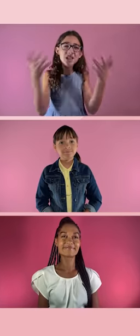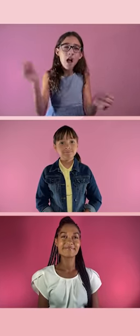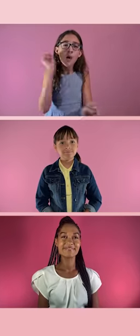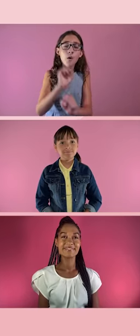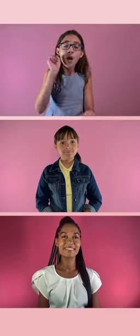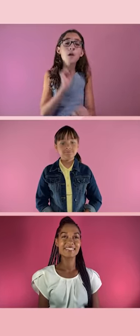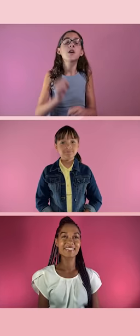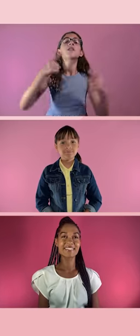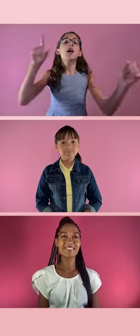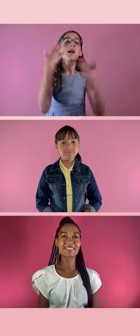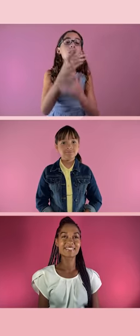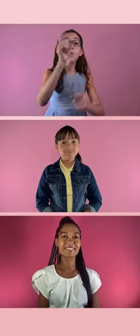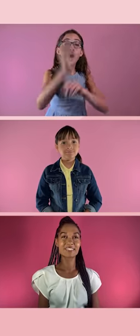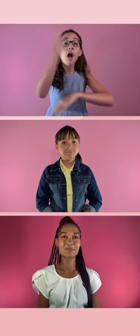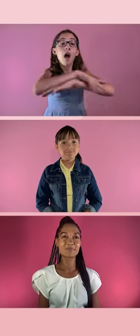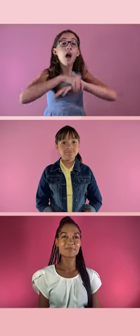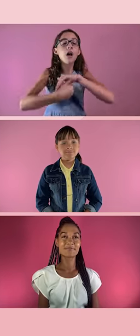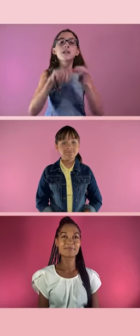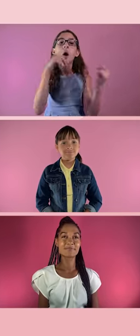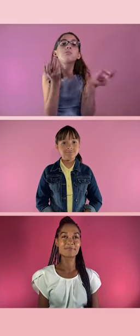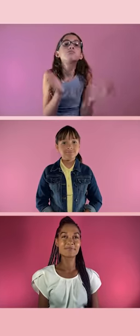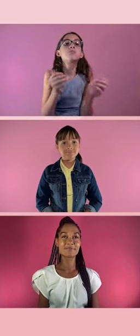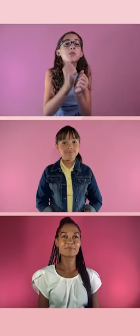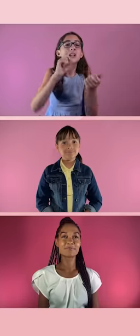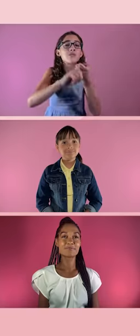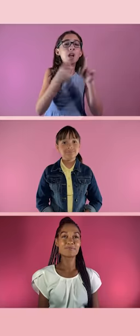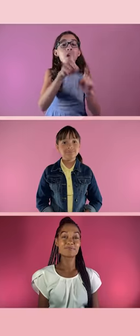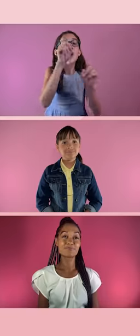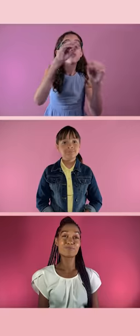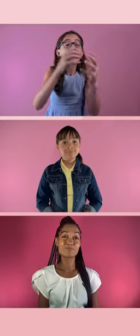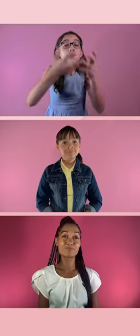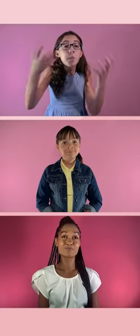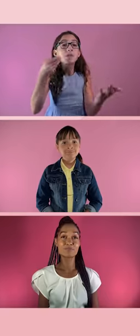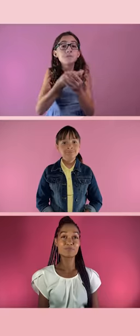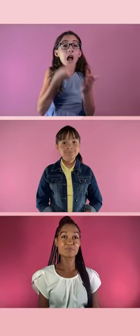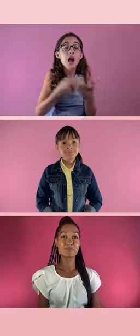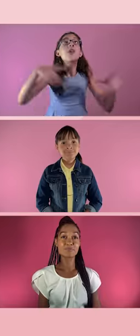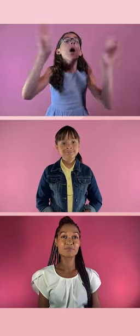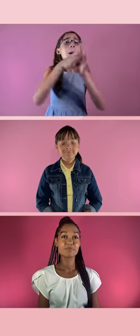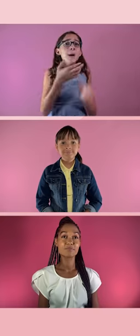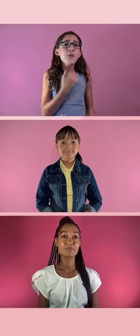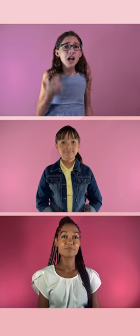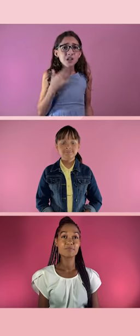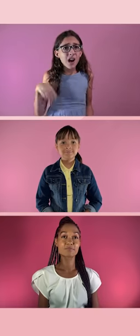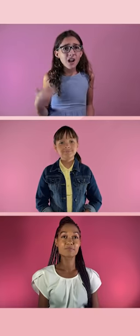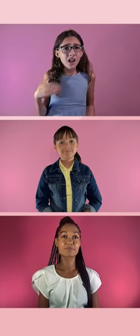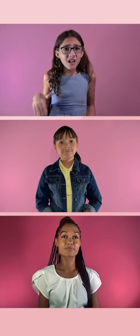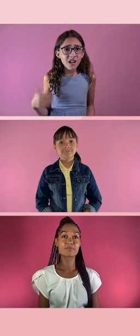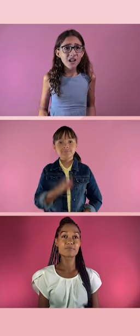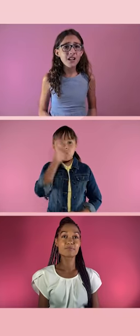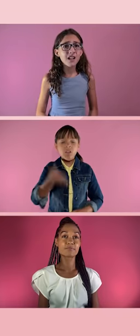get there too. You worked day and night and didn't always get to hang out with your friends. You have to save up so much money to open your